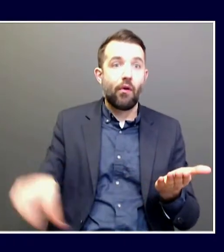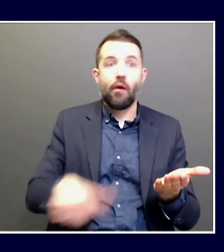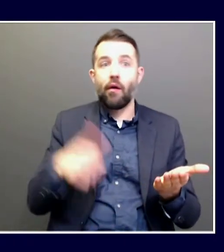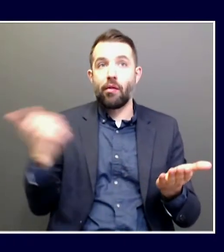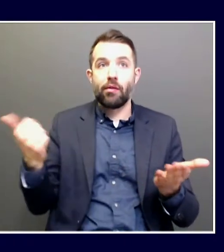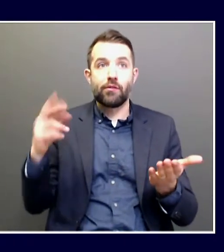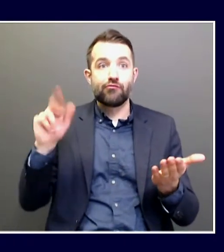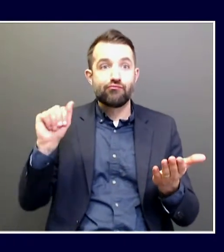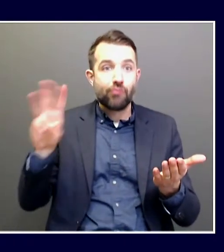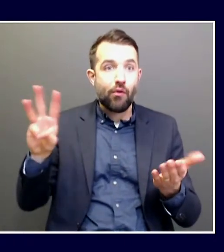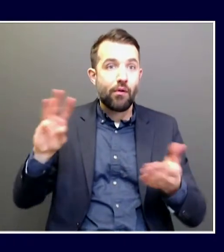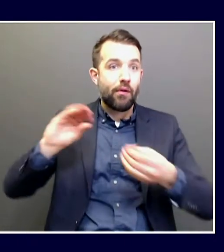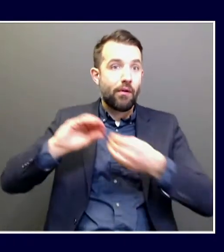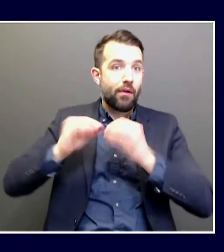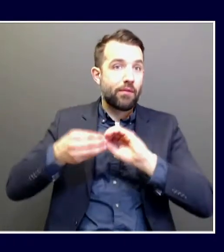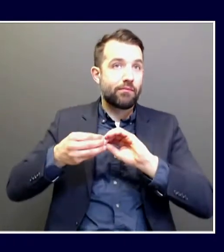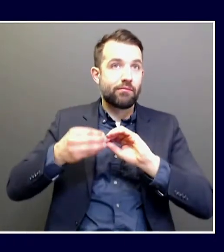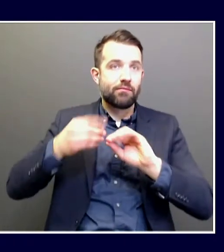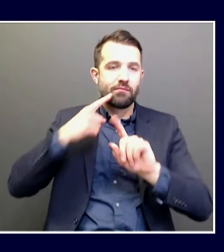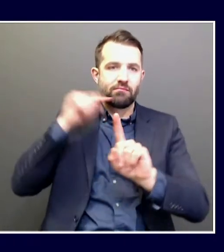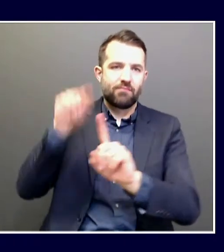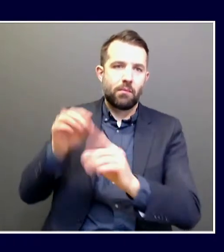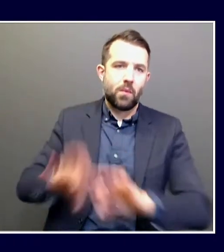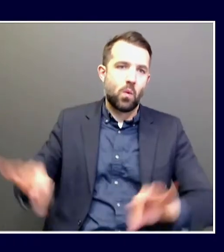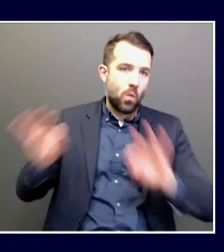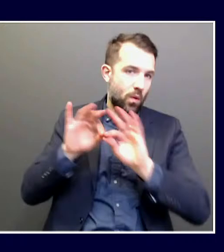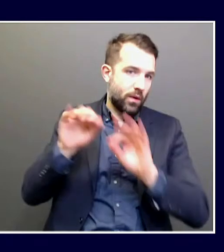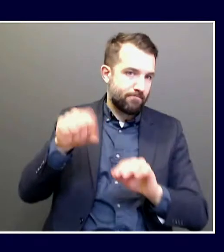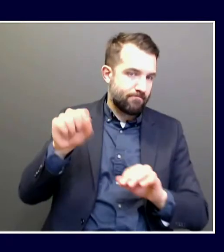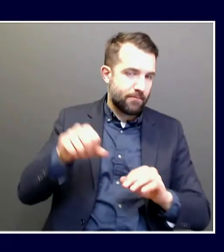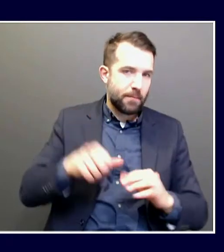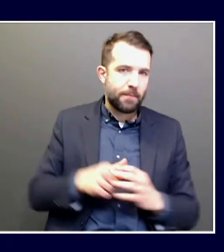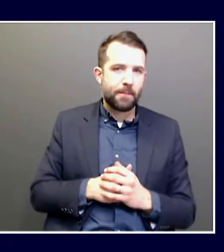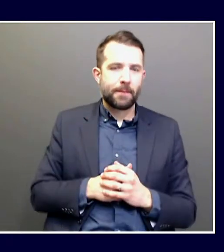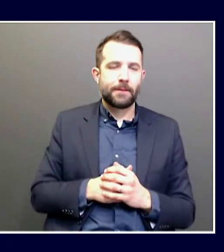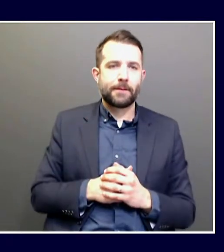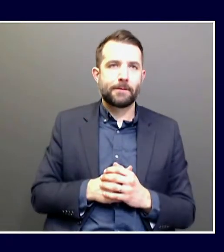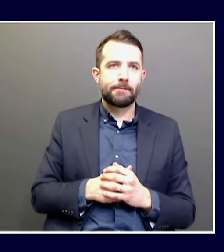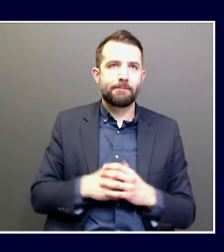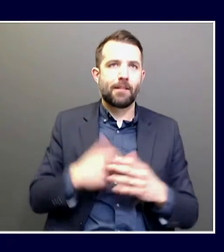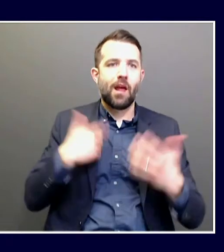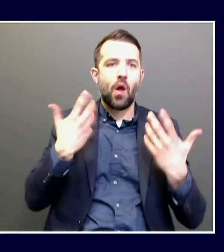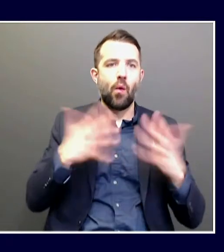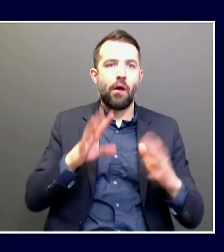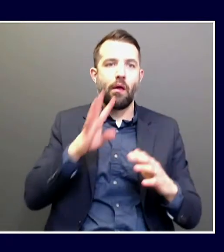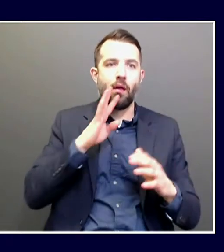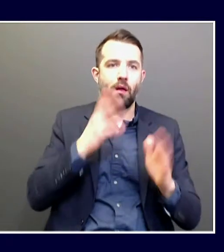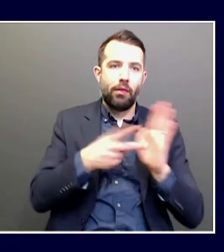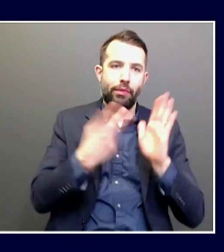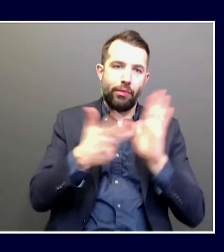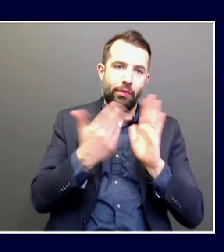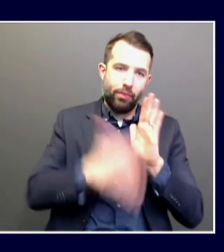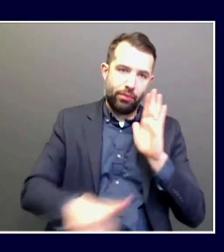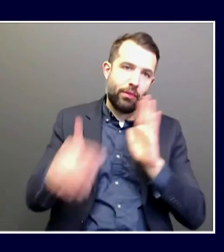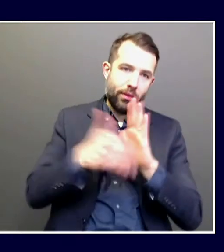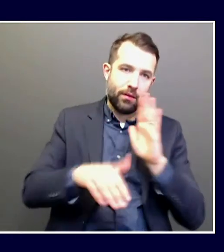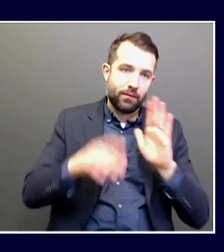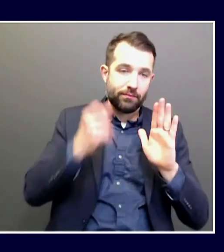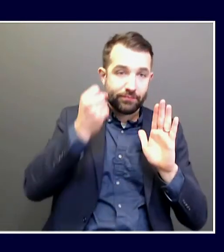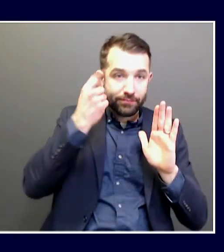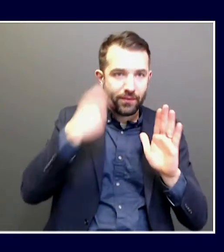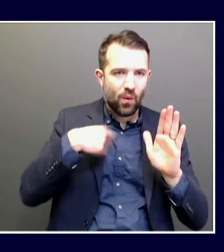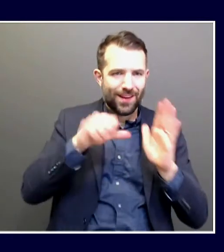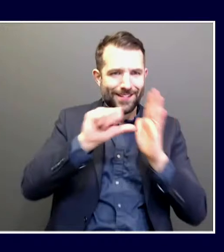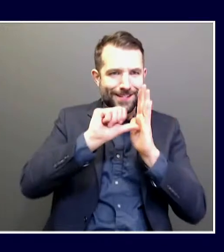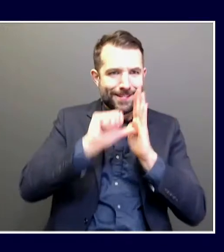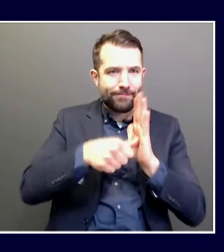what I noted, not to repeat what I said a moment ago, but who is getting tested now and where they are